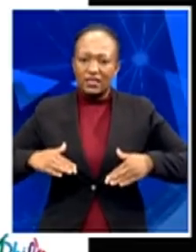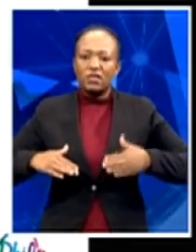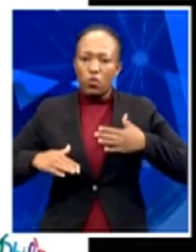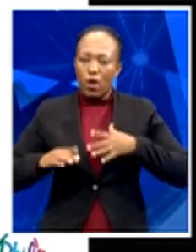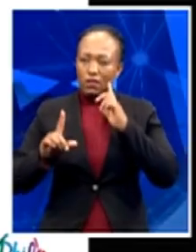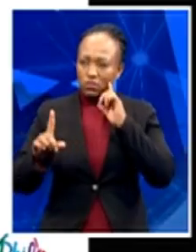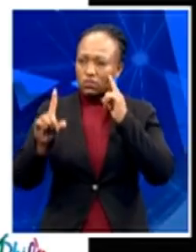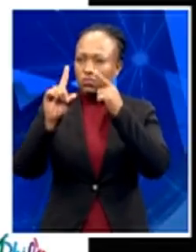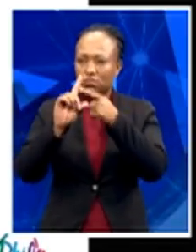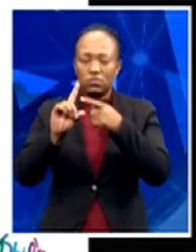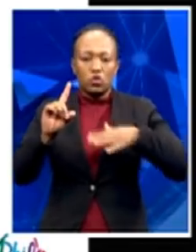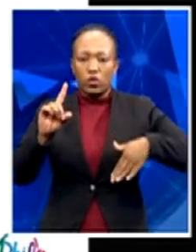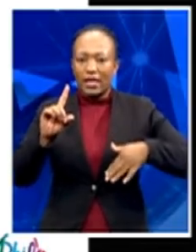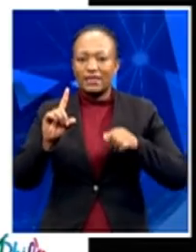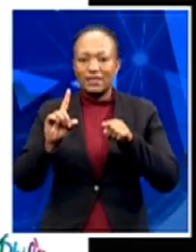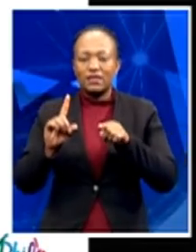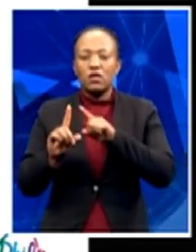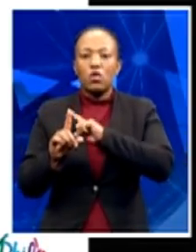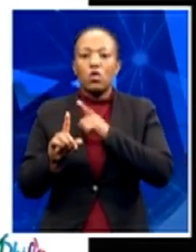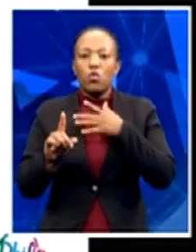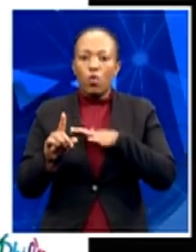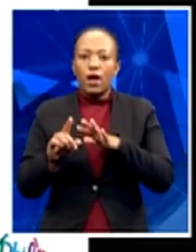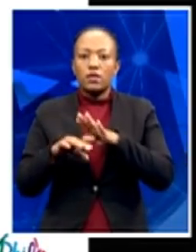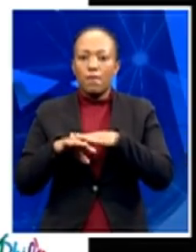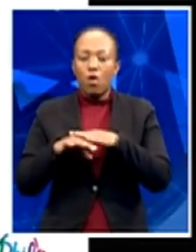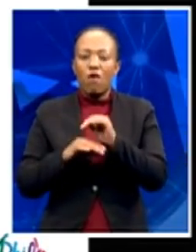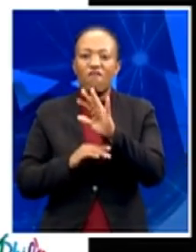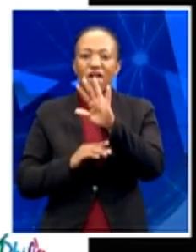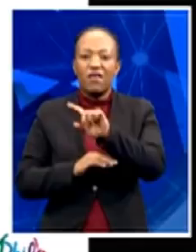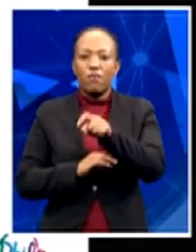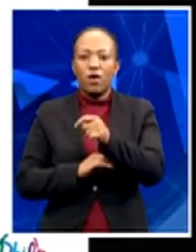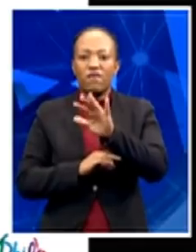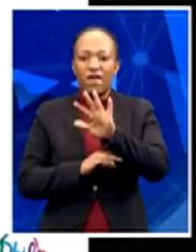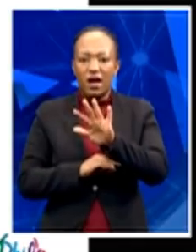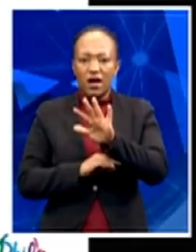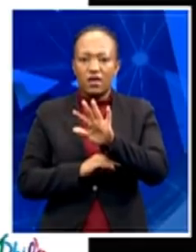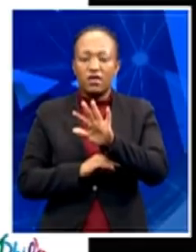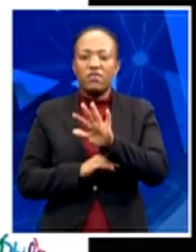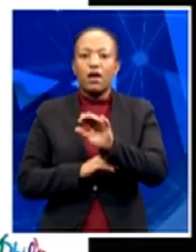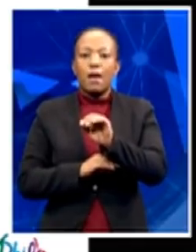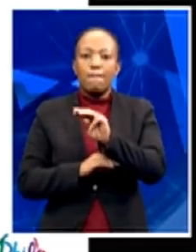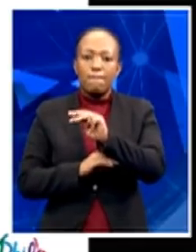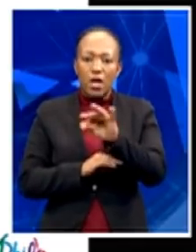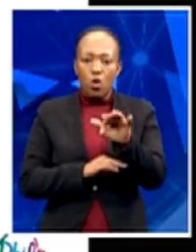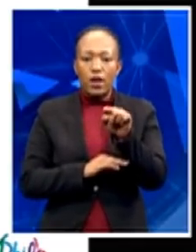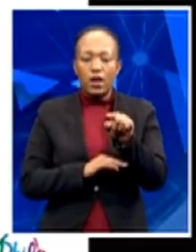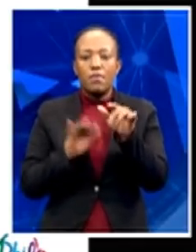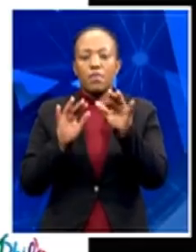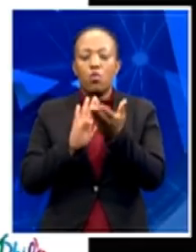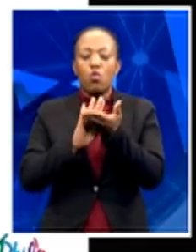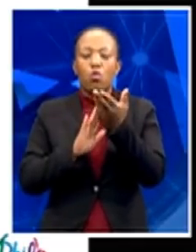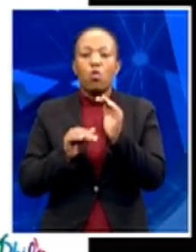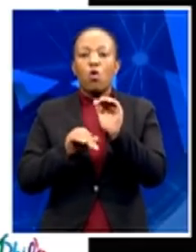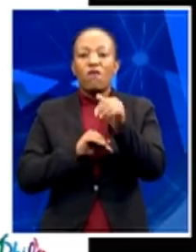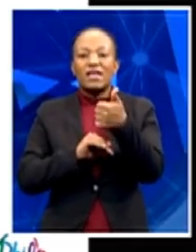getting closer to 5.5 million people who are above the age of 60. And we are saying that we are going to be using a